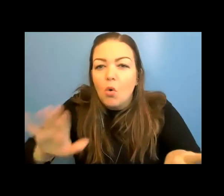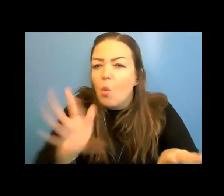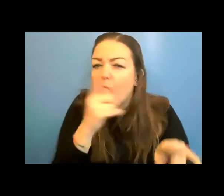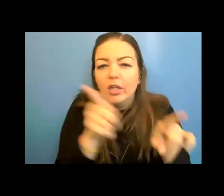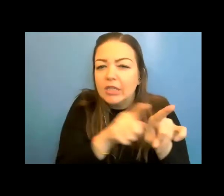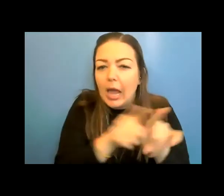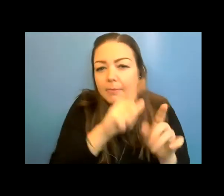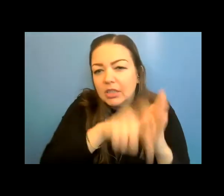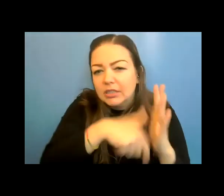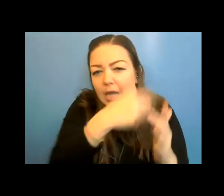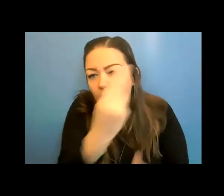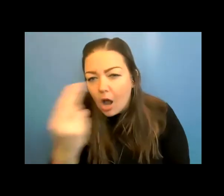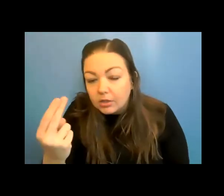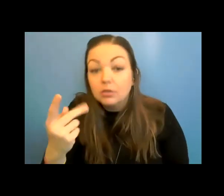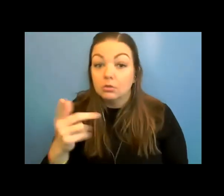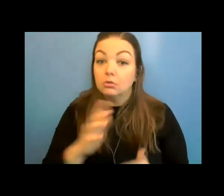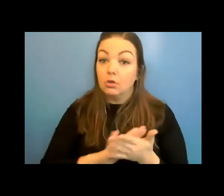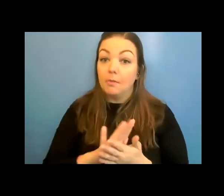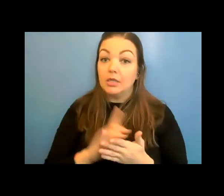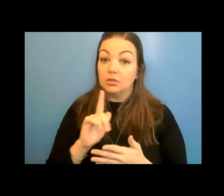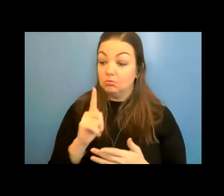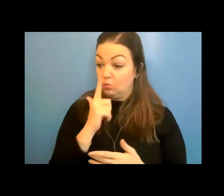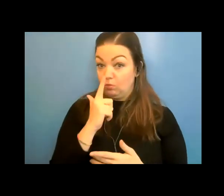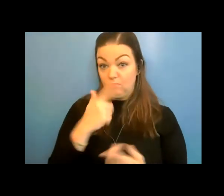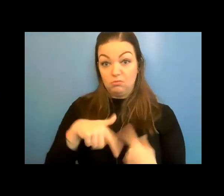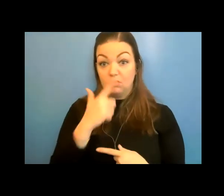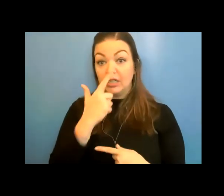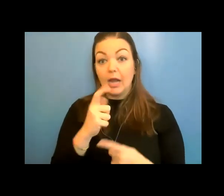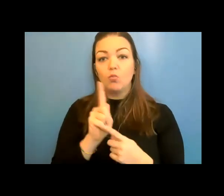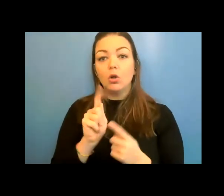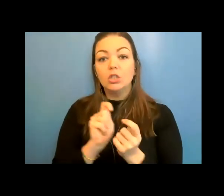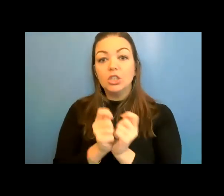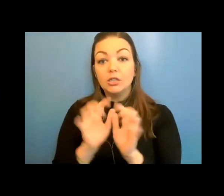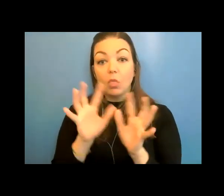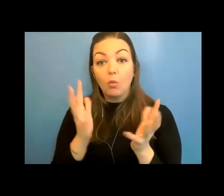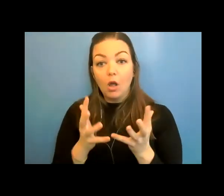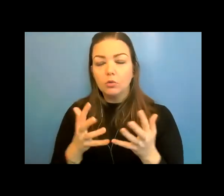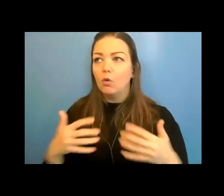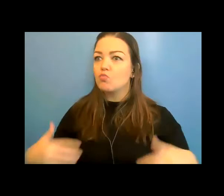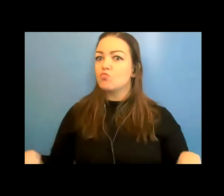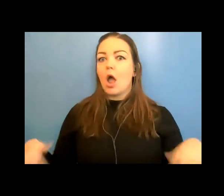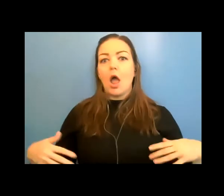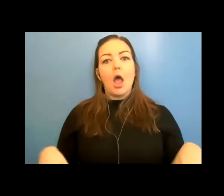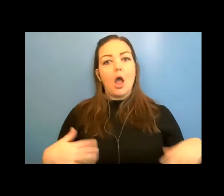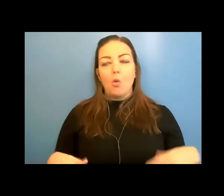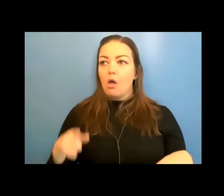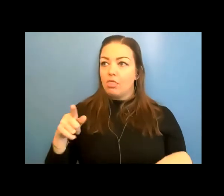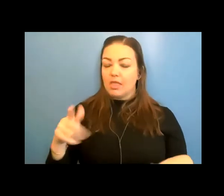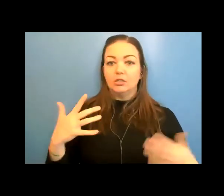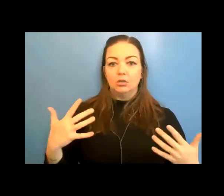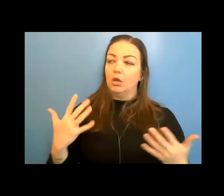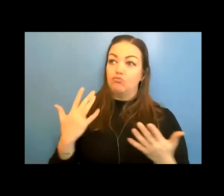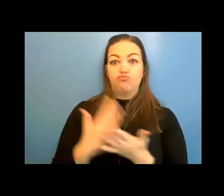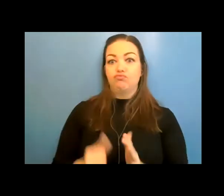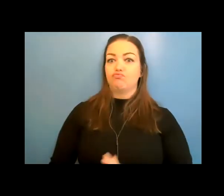that for me is a hell of a call to action and a really galvanising vision to get us all literally on board. And then we